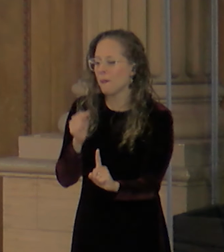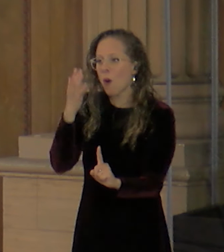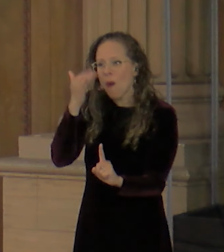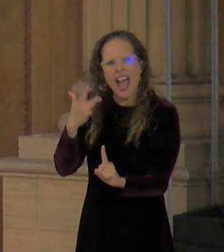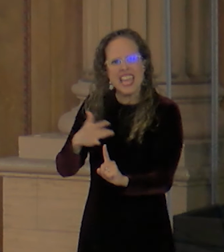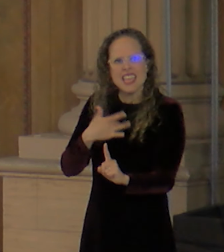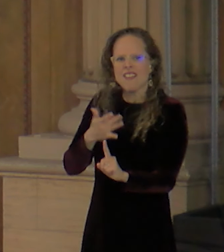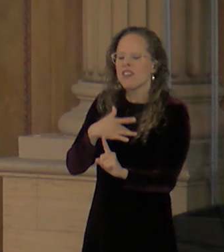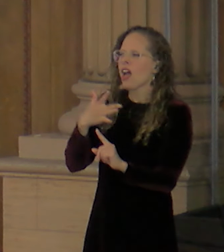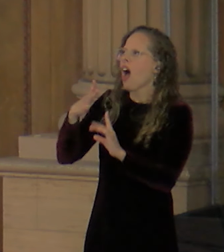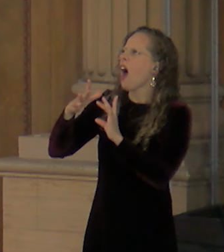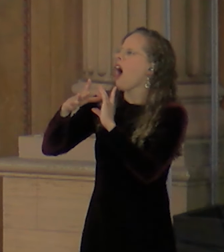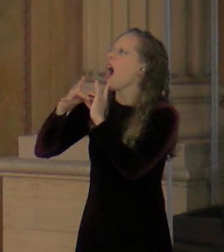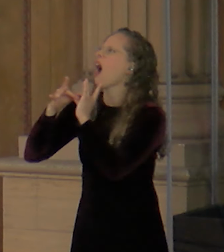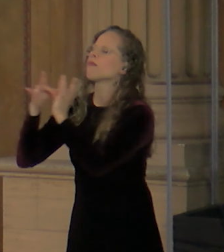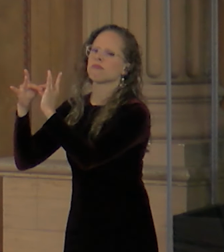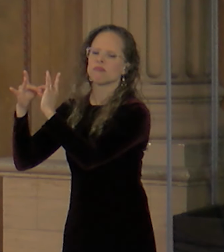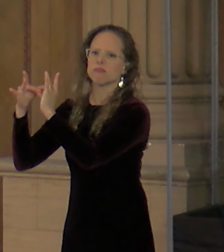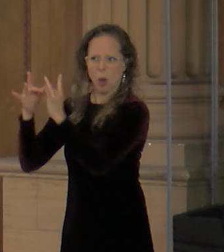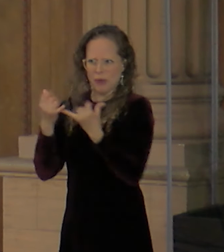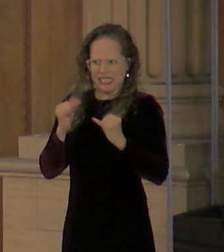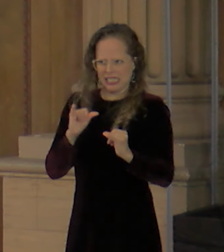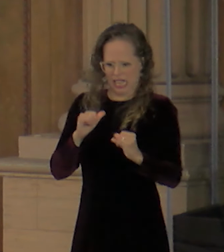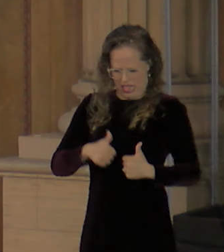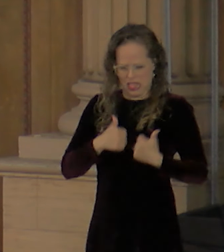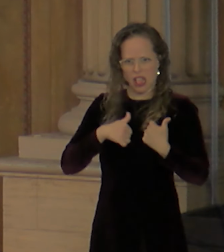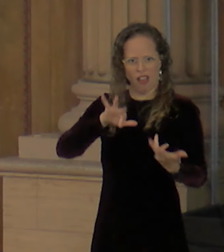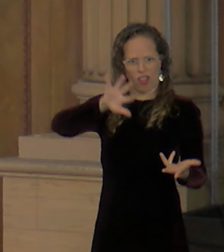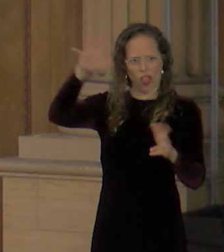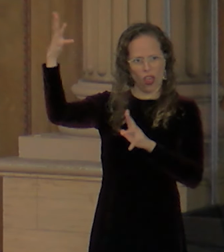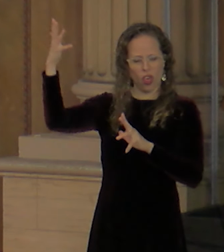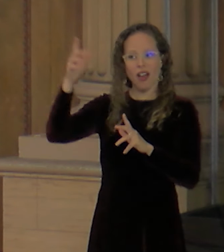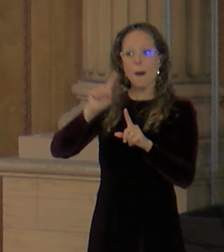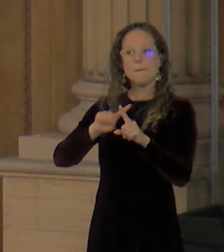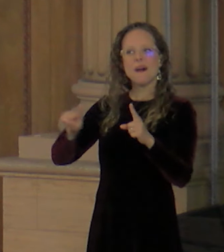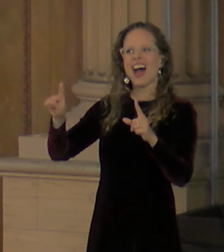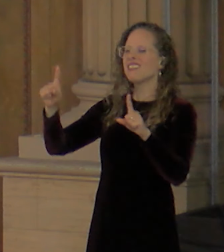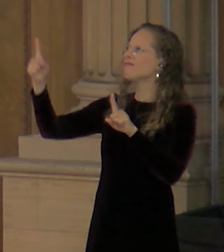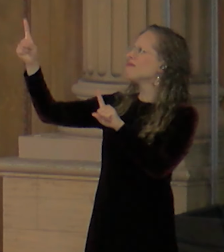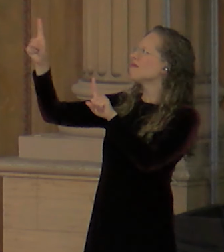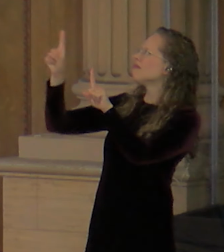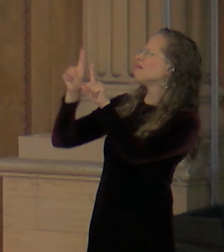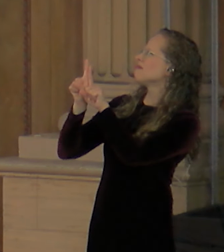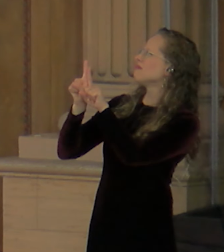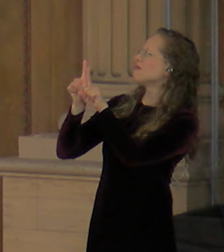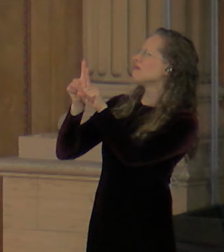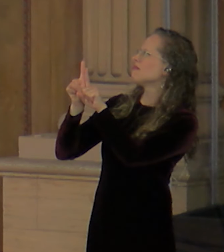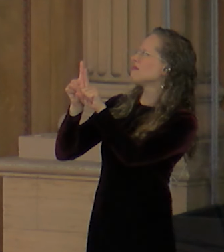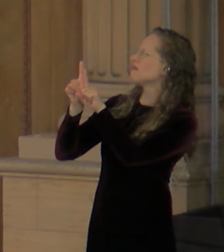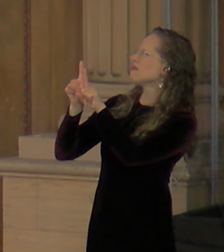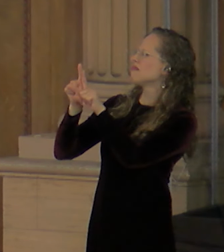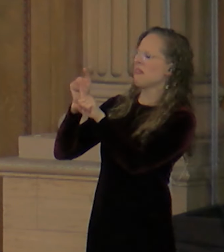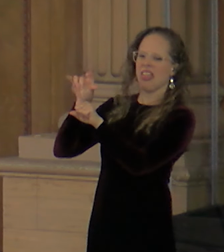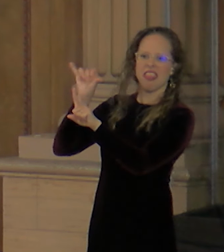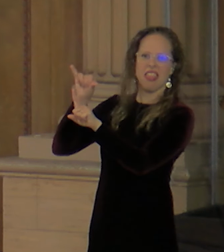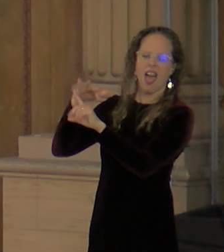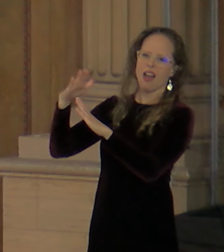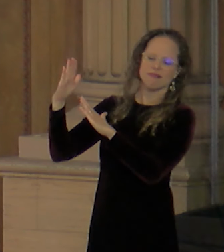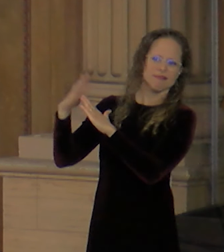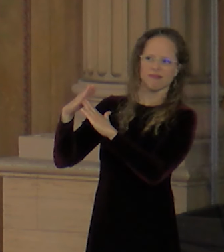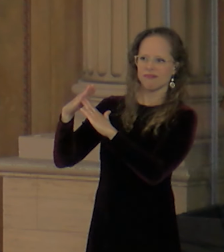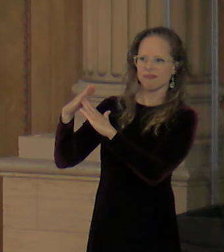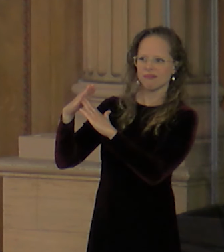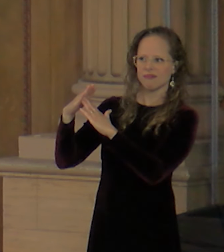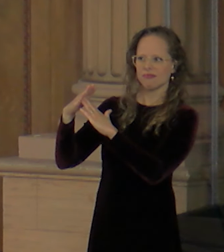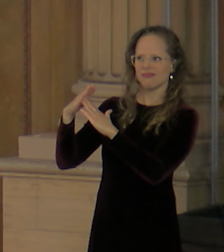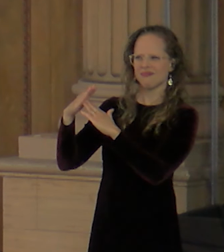he's still in his ash heap, he is still in his suffering, but he's back with his God, and that's making all the difference in the world. And so